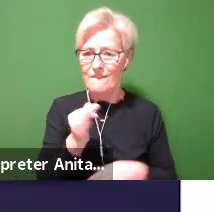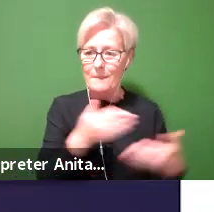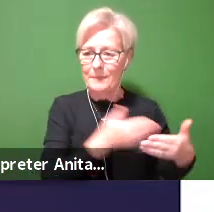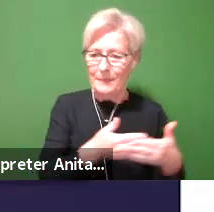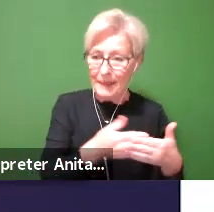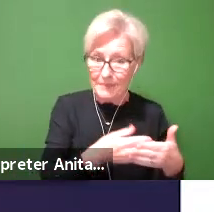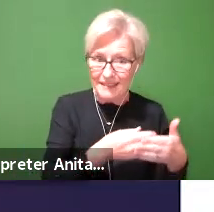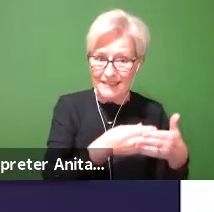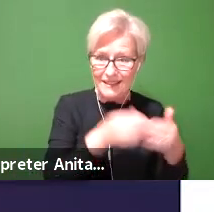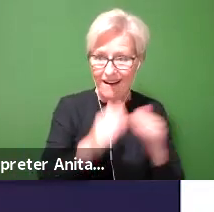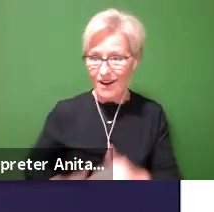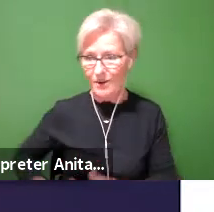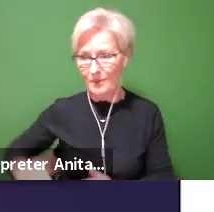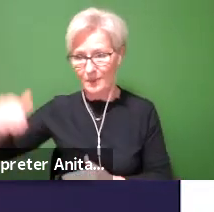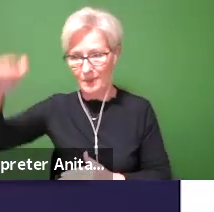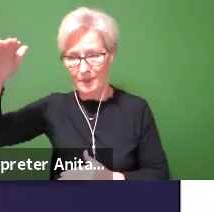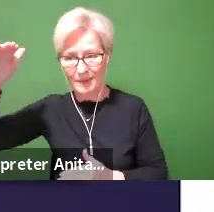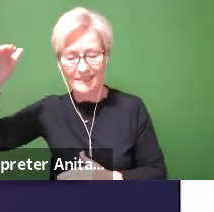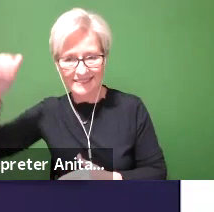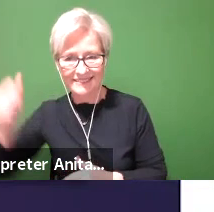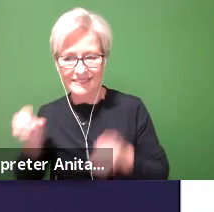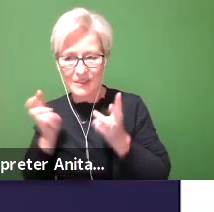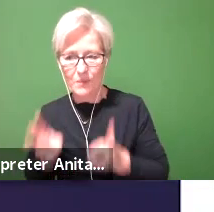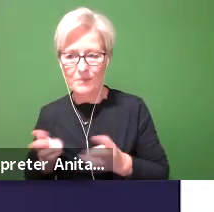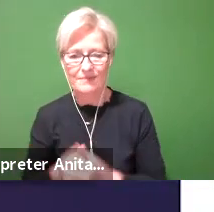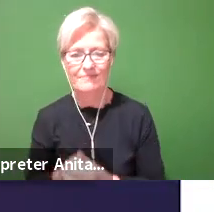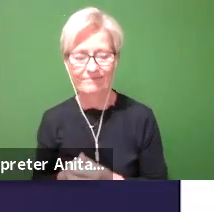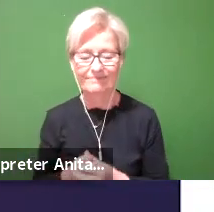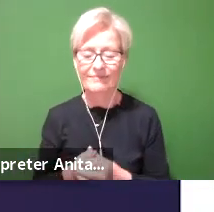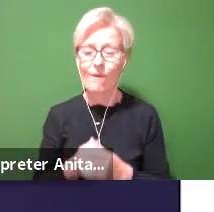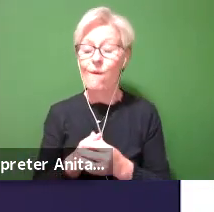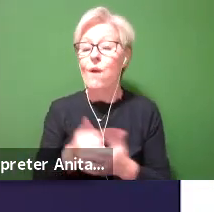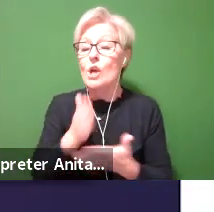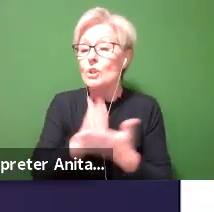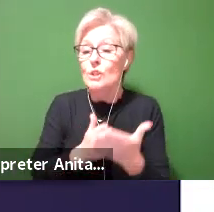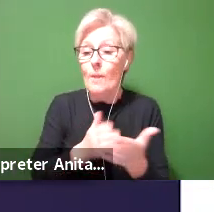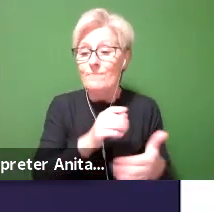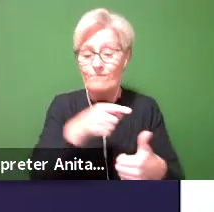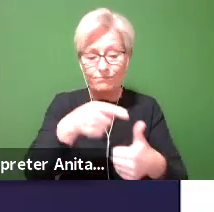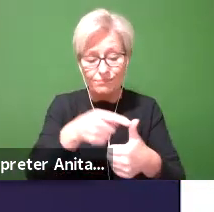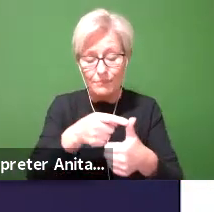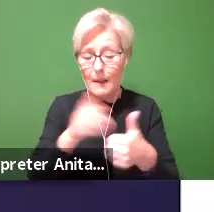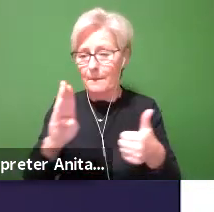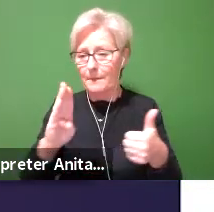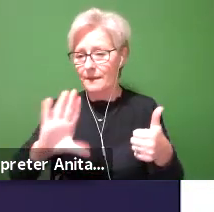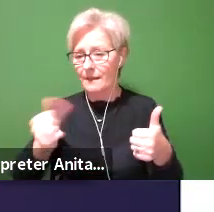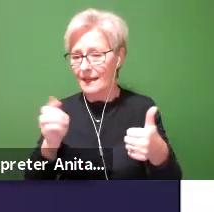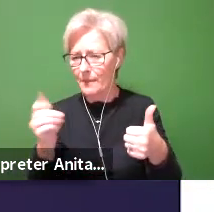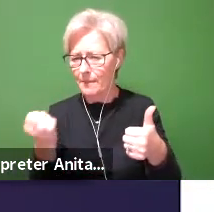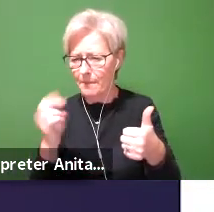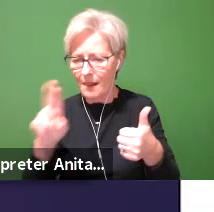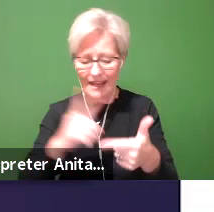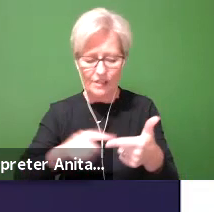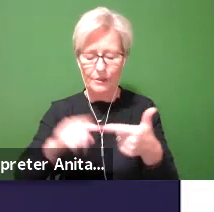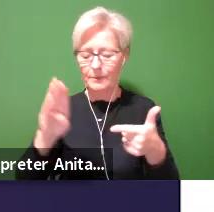with incontinence. Some of the conditions that we treat include women with painful bladder and bowel dysfunctions, chronic